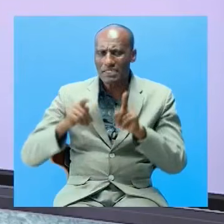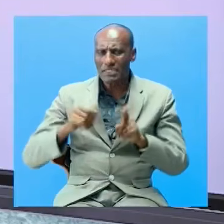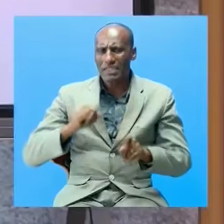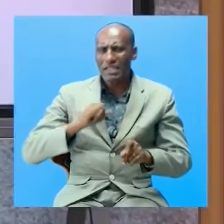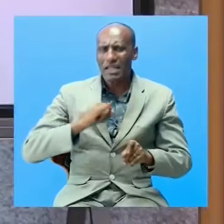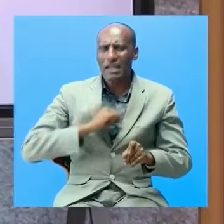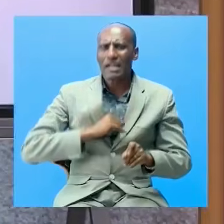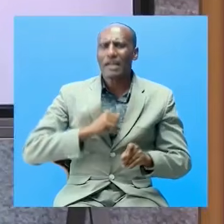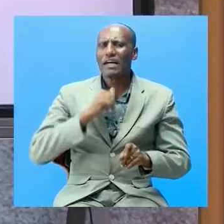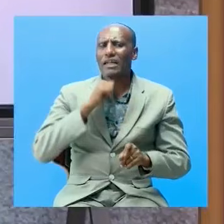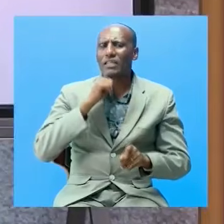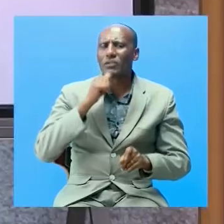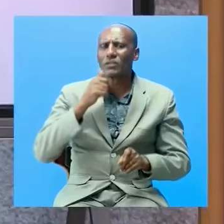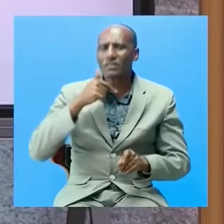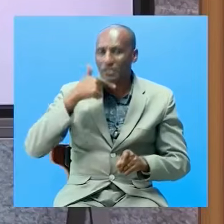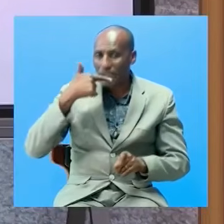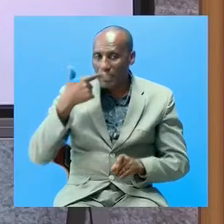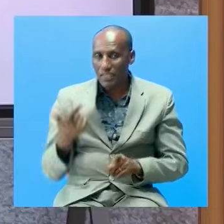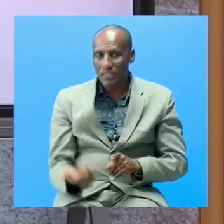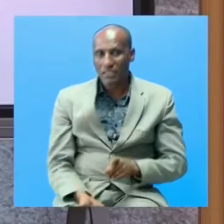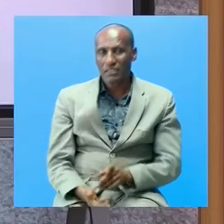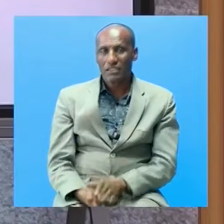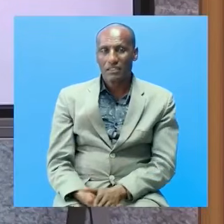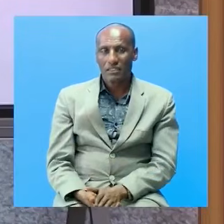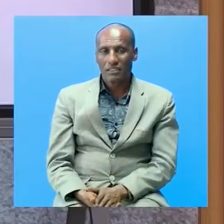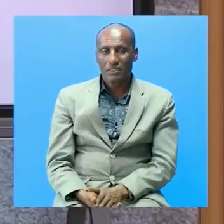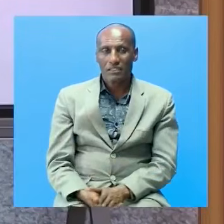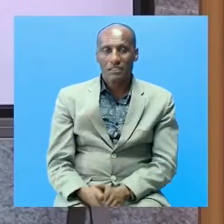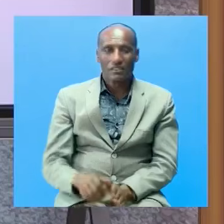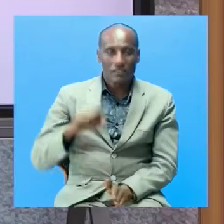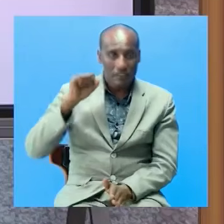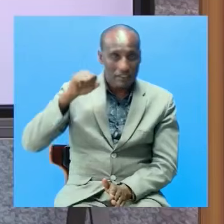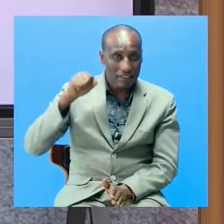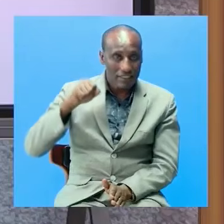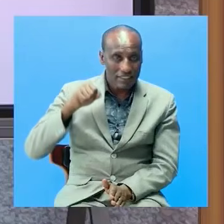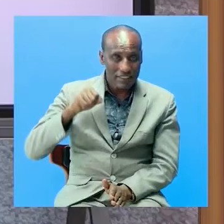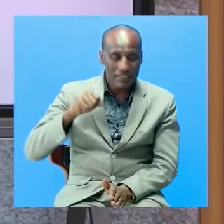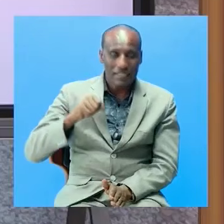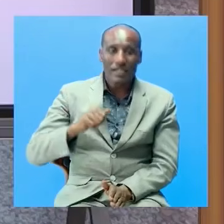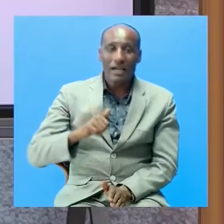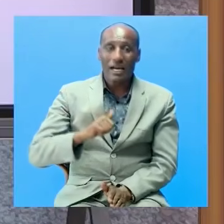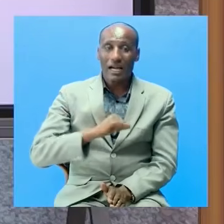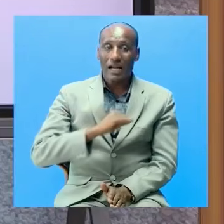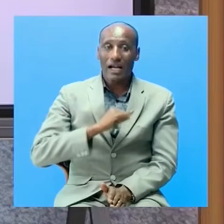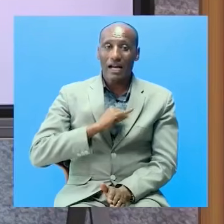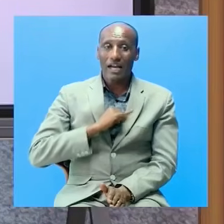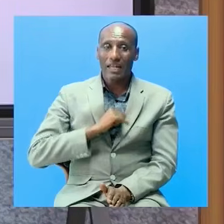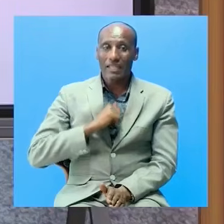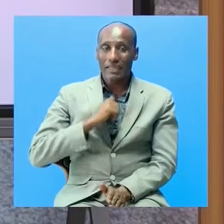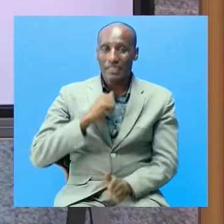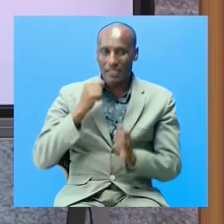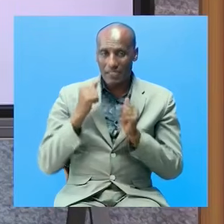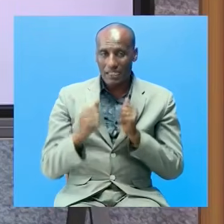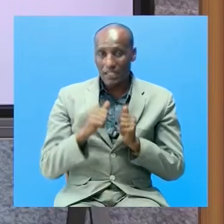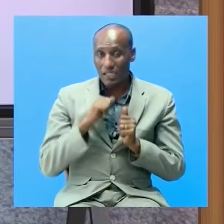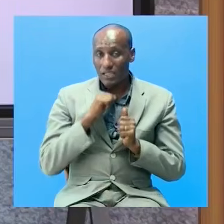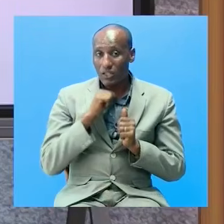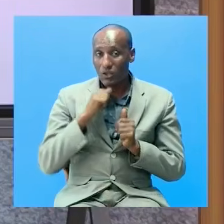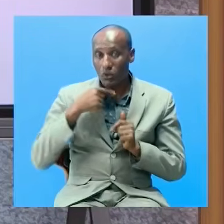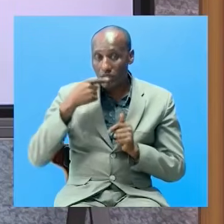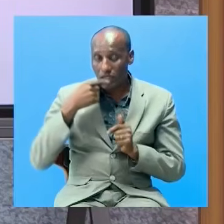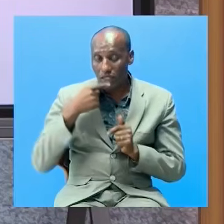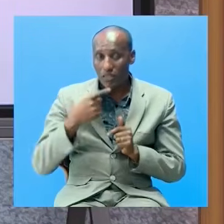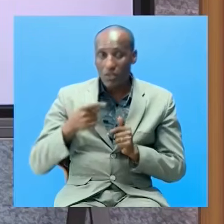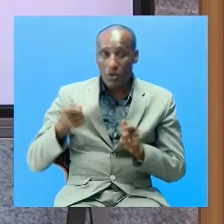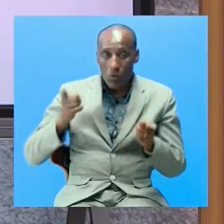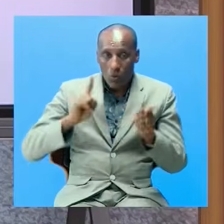say, or when the writer says, but I can't tell? When do you say, I can't tell? Yes, you